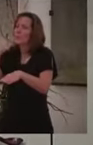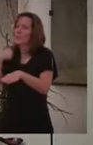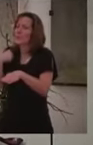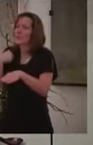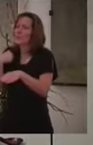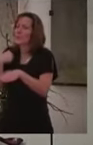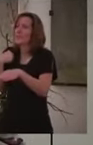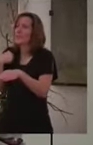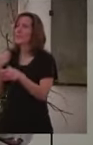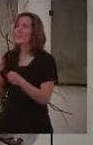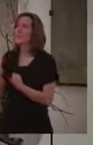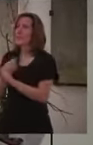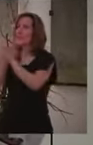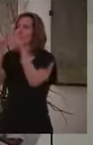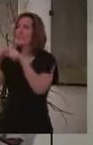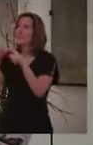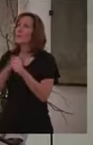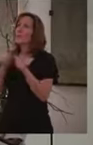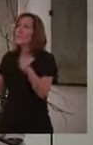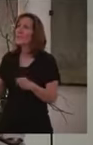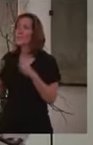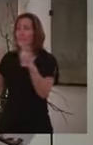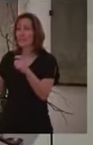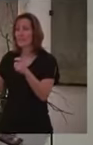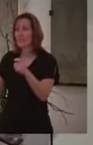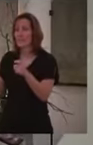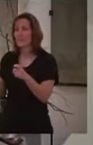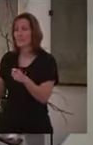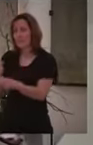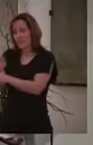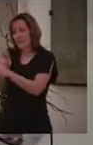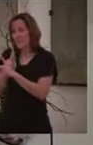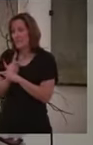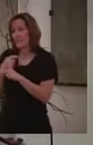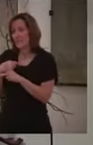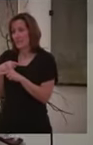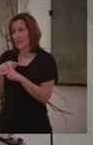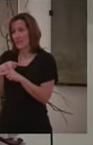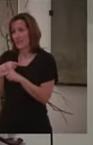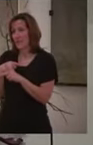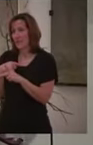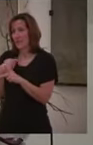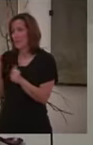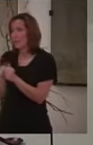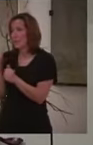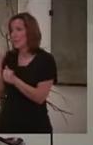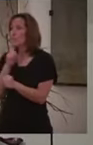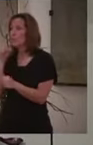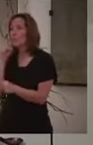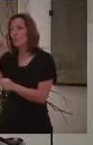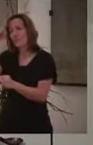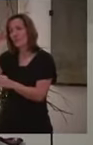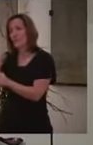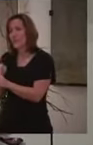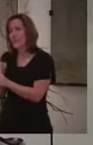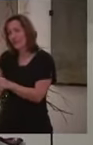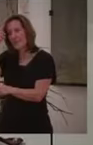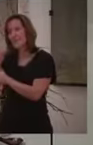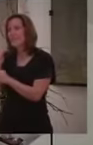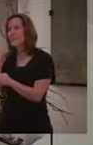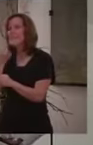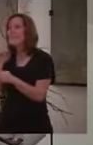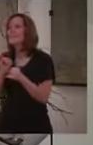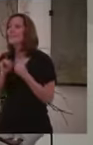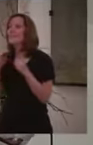through the gospel, enlightens me with his gifts, and sanctifies and keeps me in the one true faith. Faith is a gift